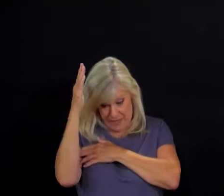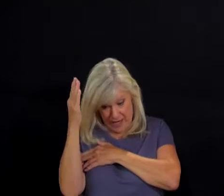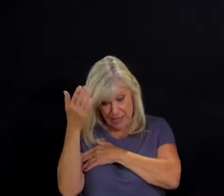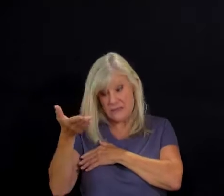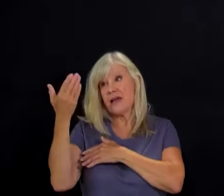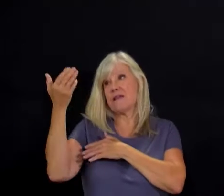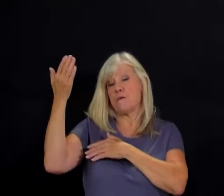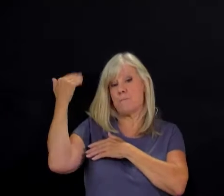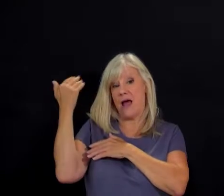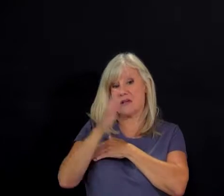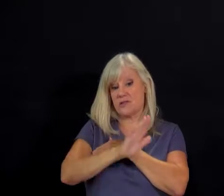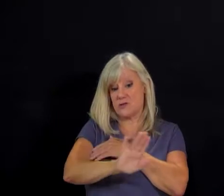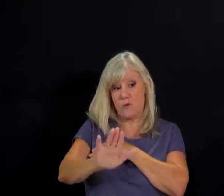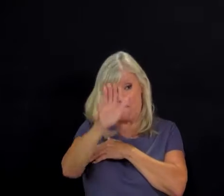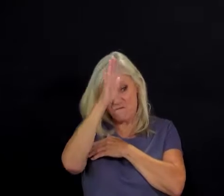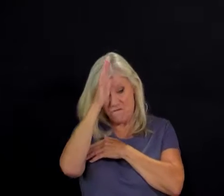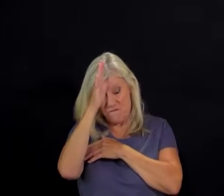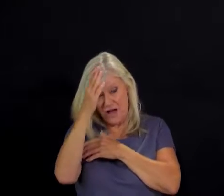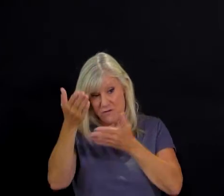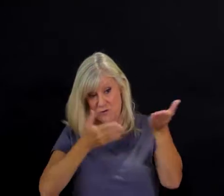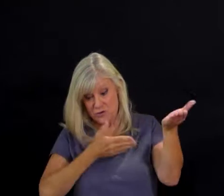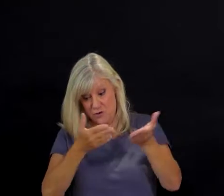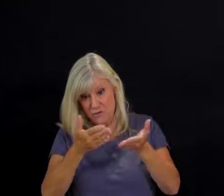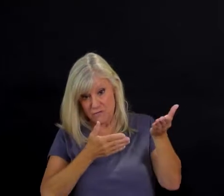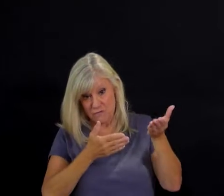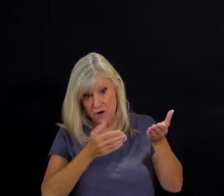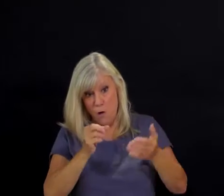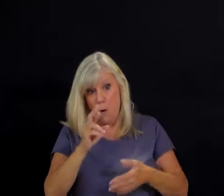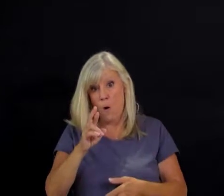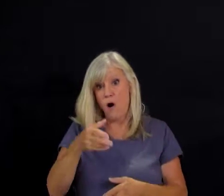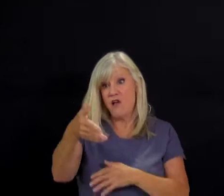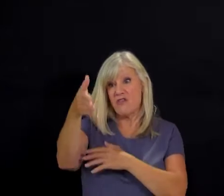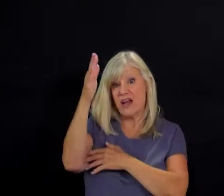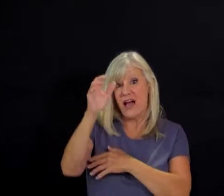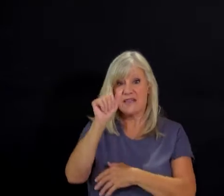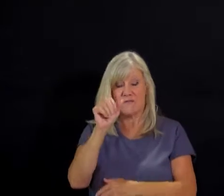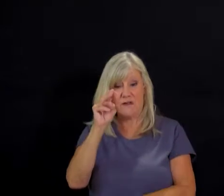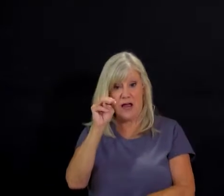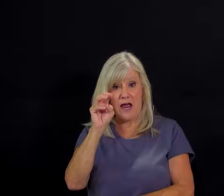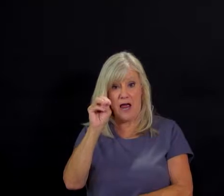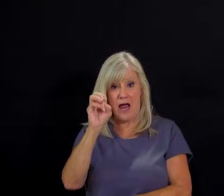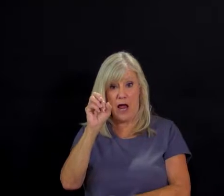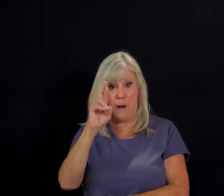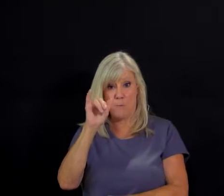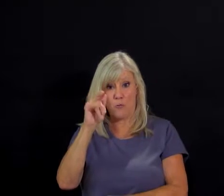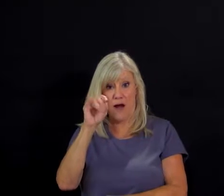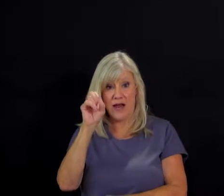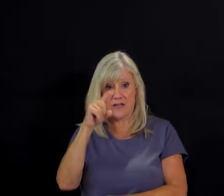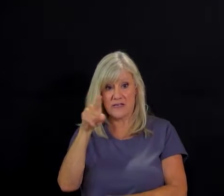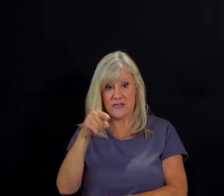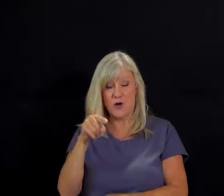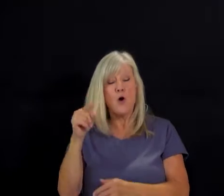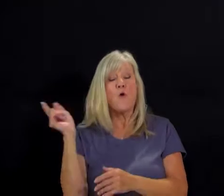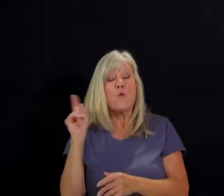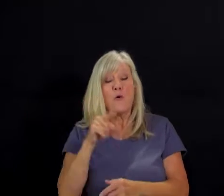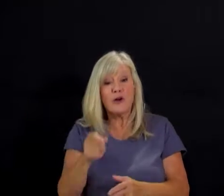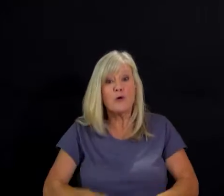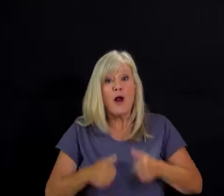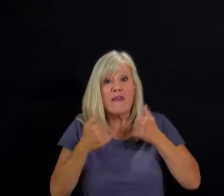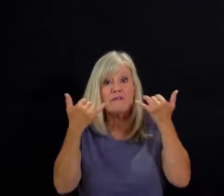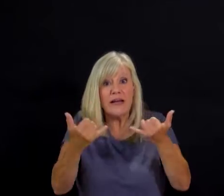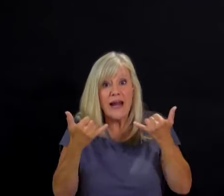The gods your fathers served beyond the river, or the gods of the Amorites in whose country you are now